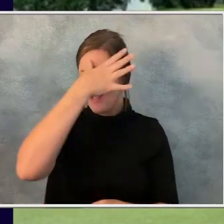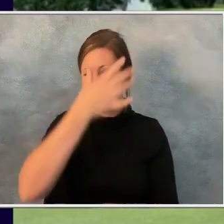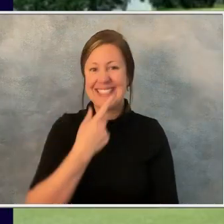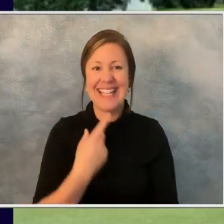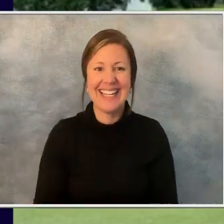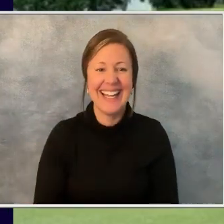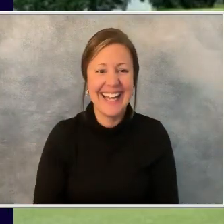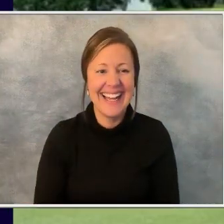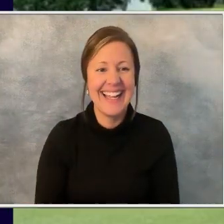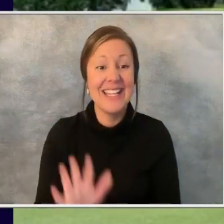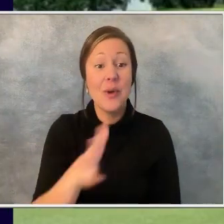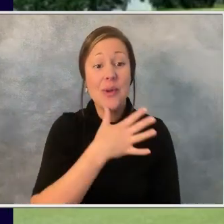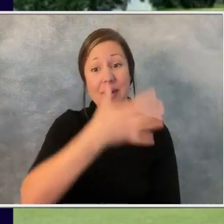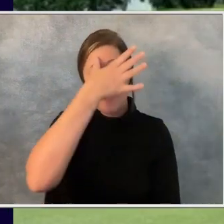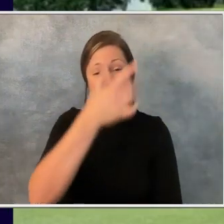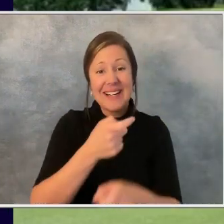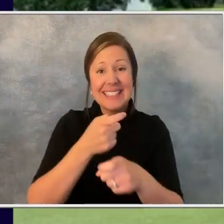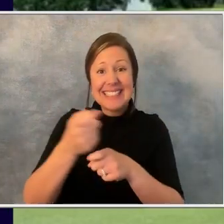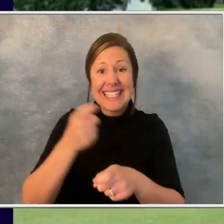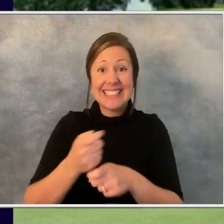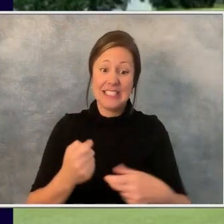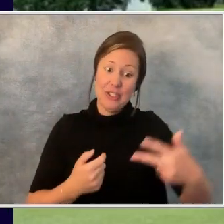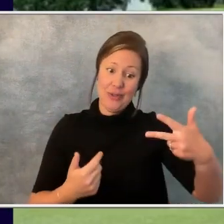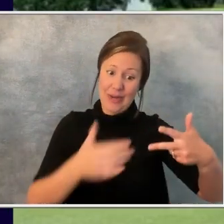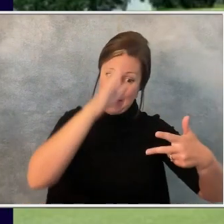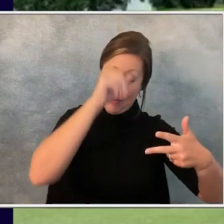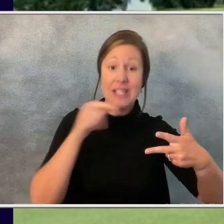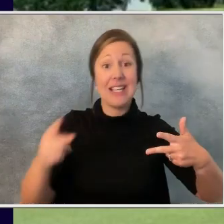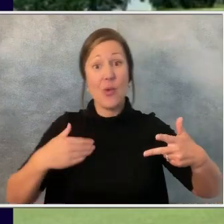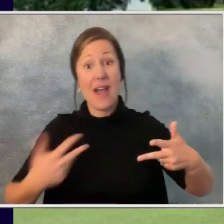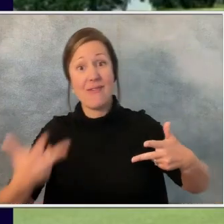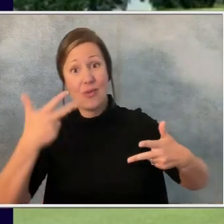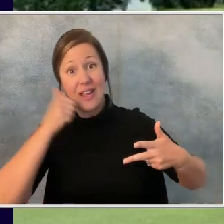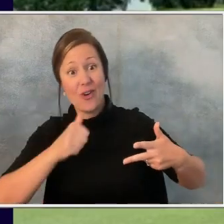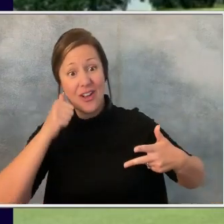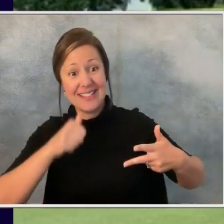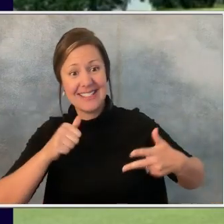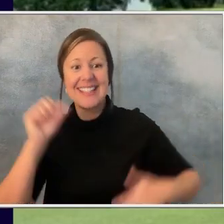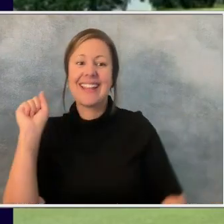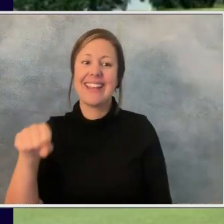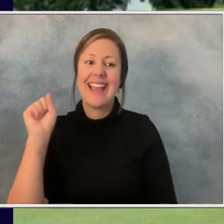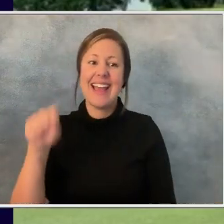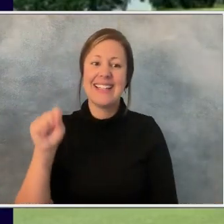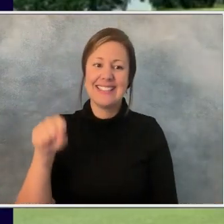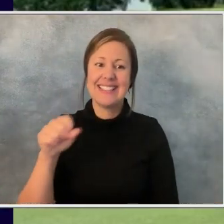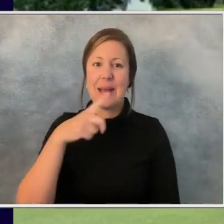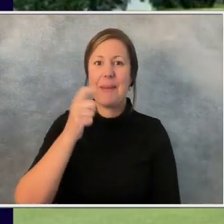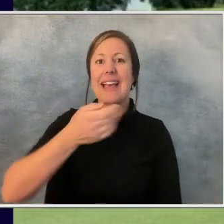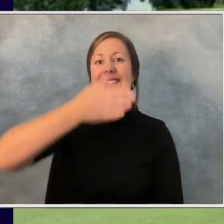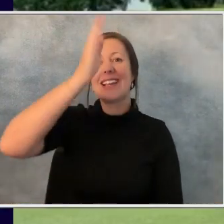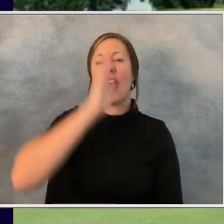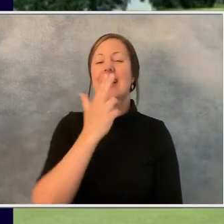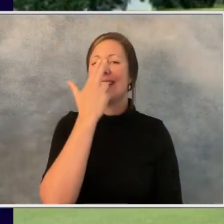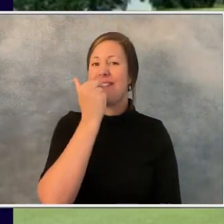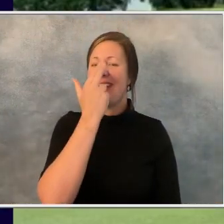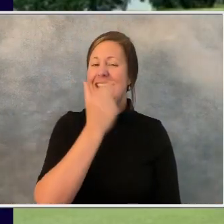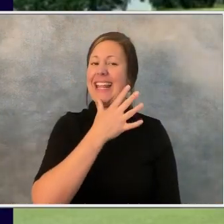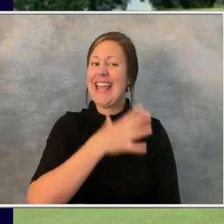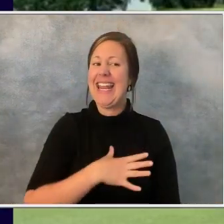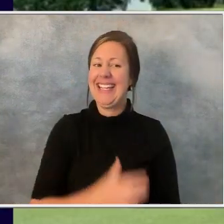you? They had 3 boys, you have 3 girls. Yeah, it's because God's a funny lady. You know? She's got a great sense of